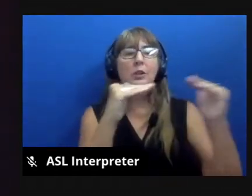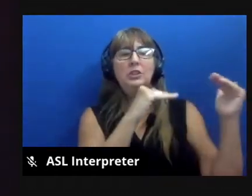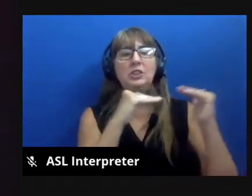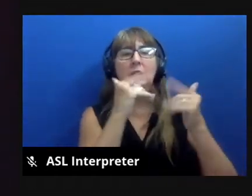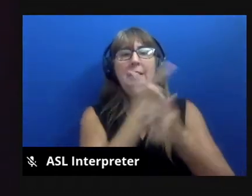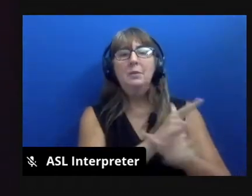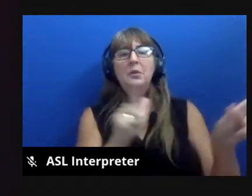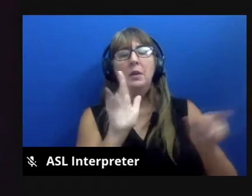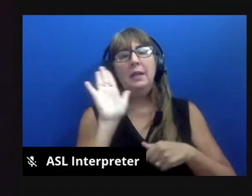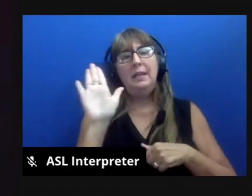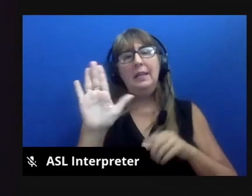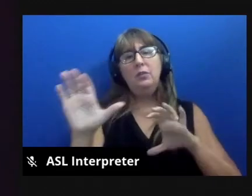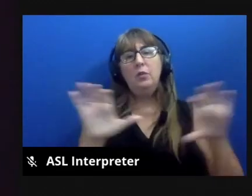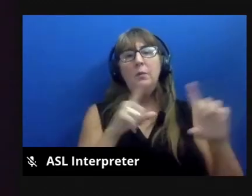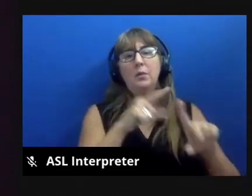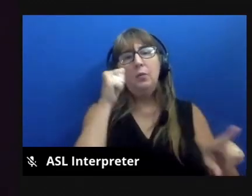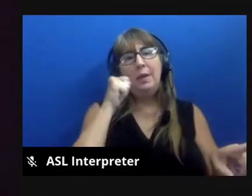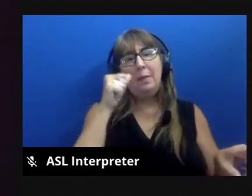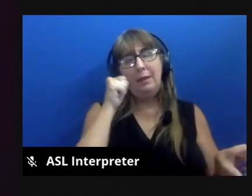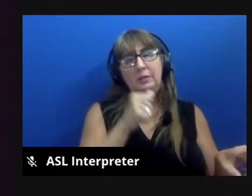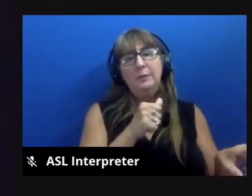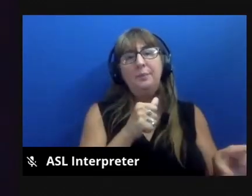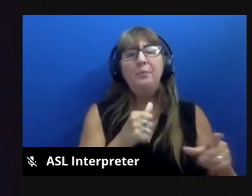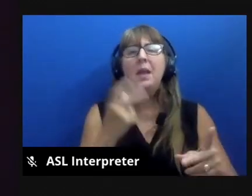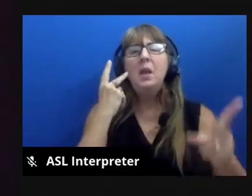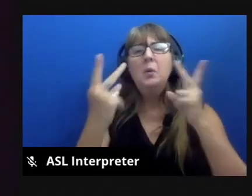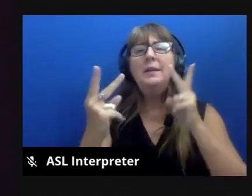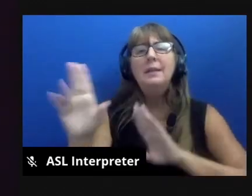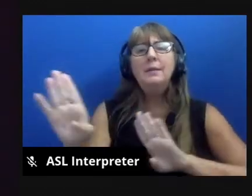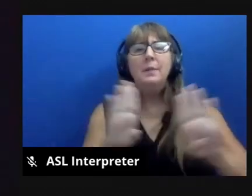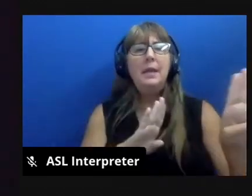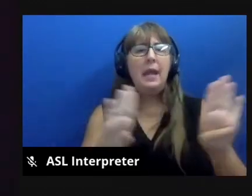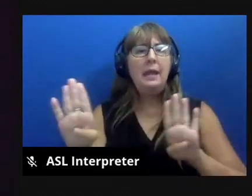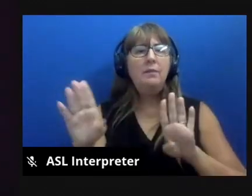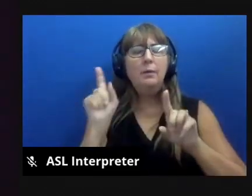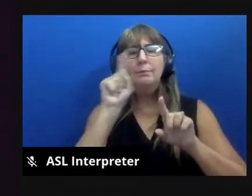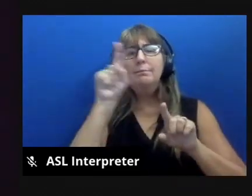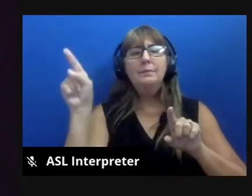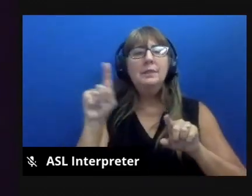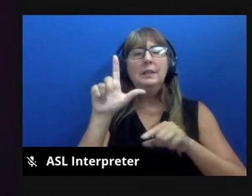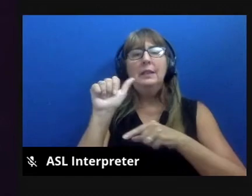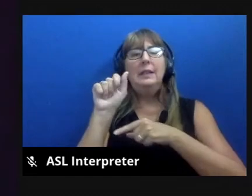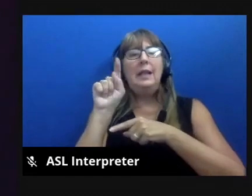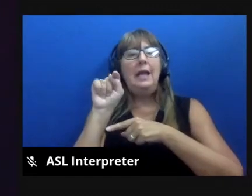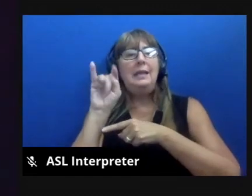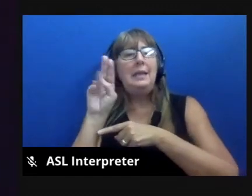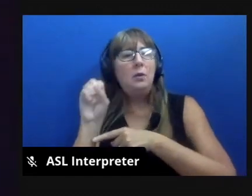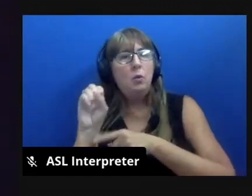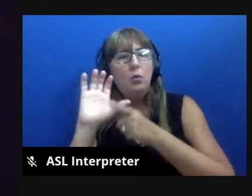his treatment towards females. And yet when we see this behavior in Latina cultures or